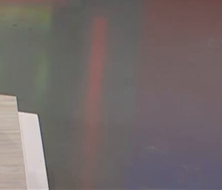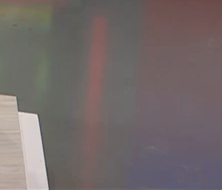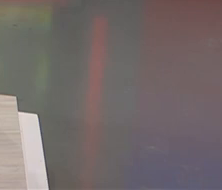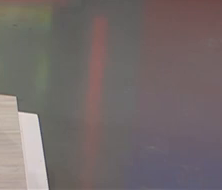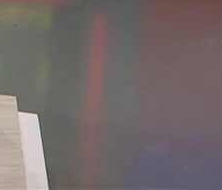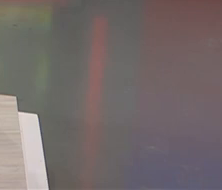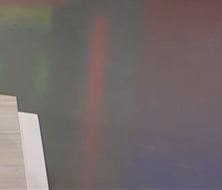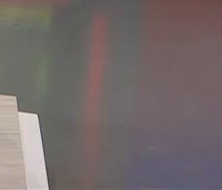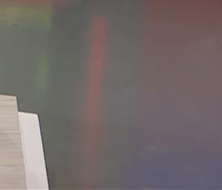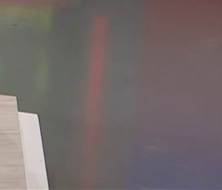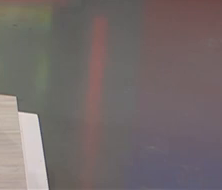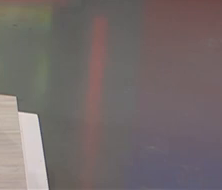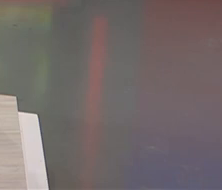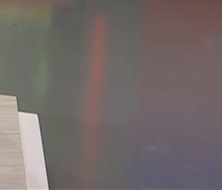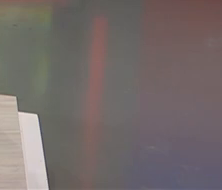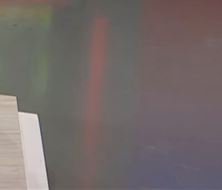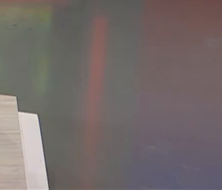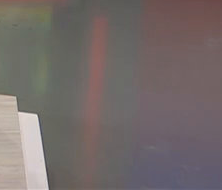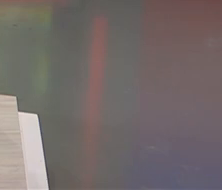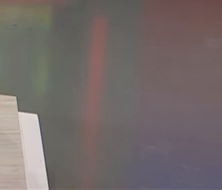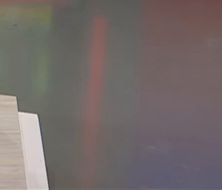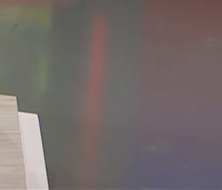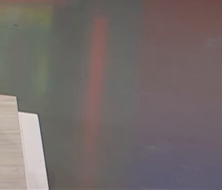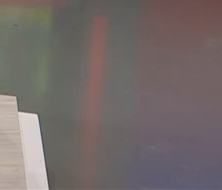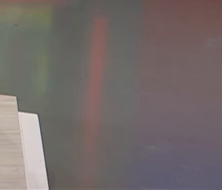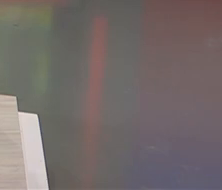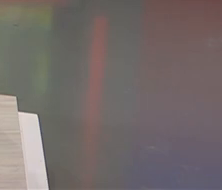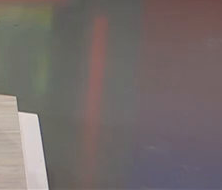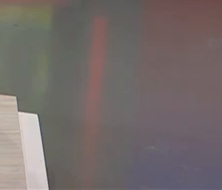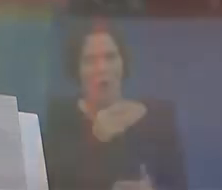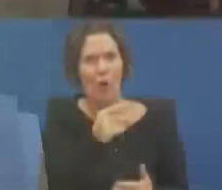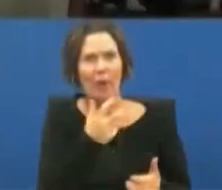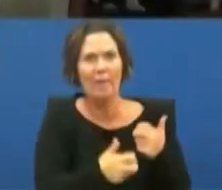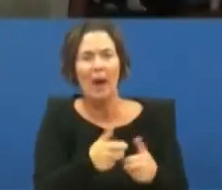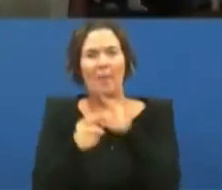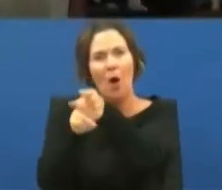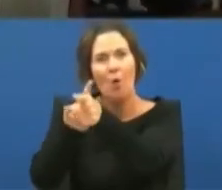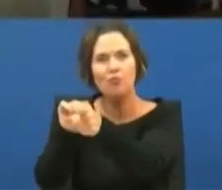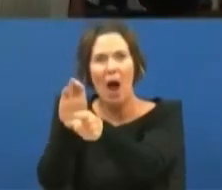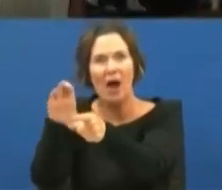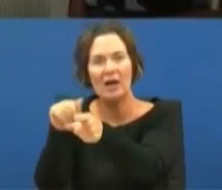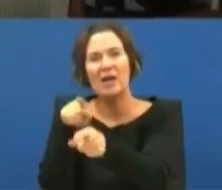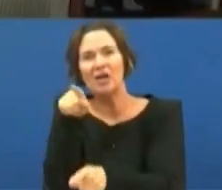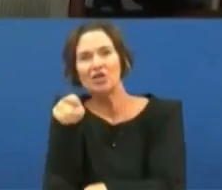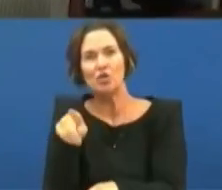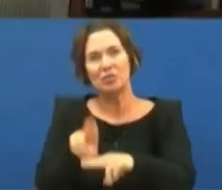even asked for his resignation after the outburst. Take a listen. You sit there,